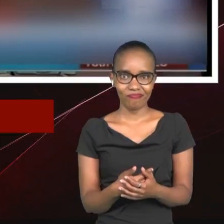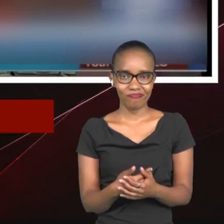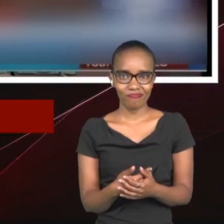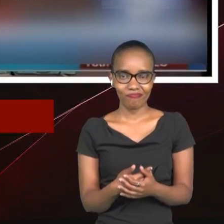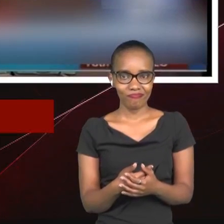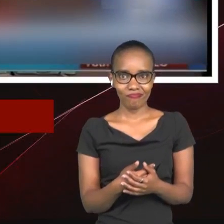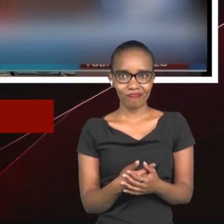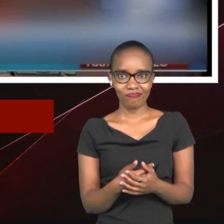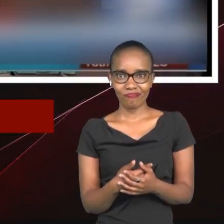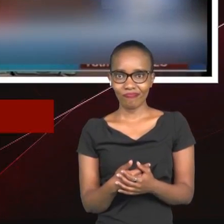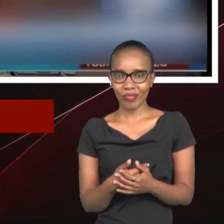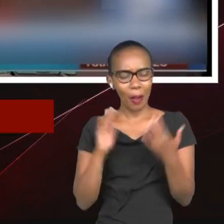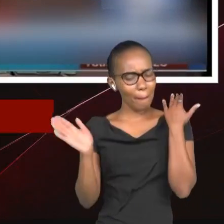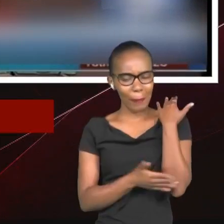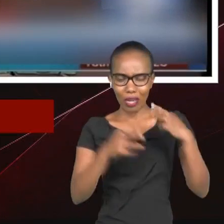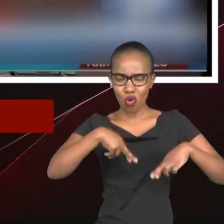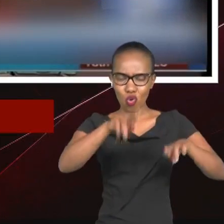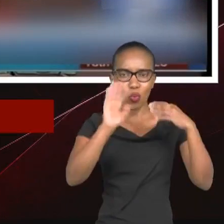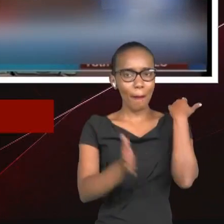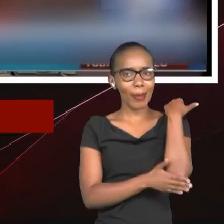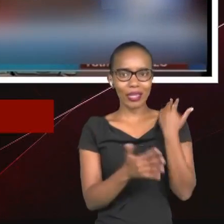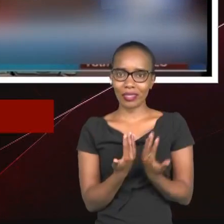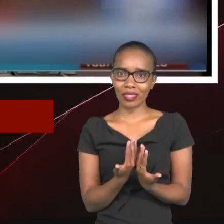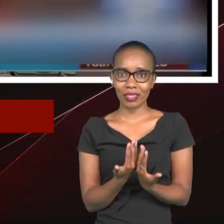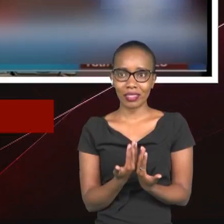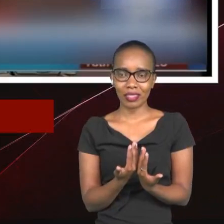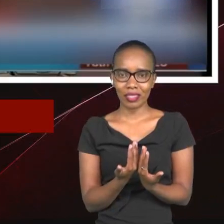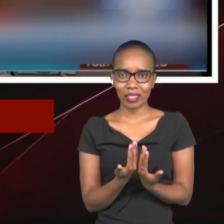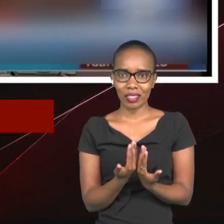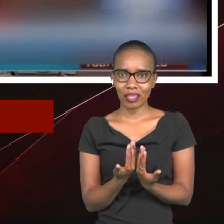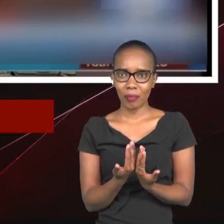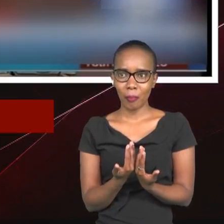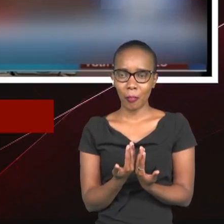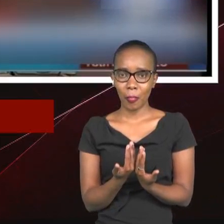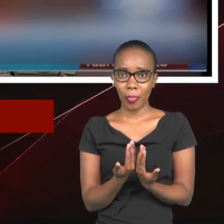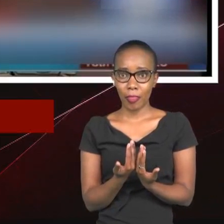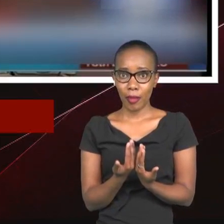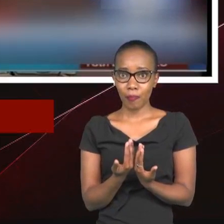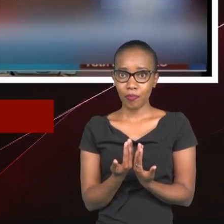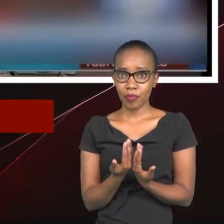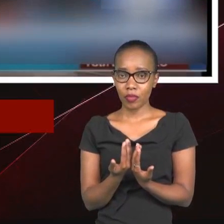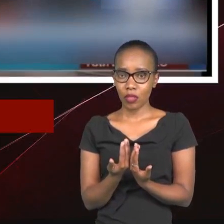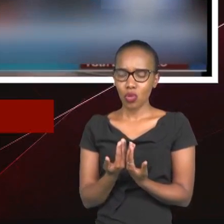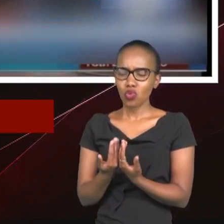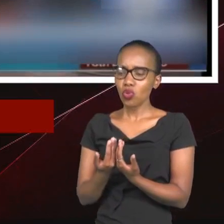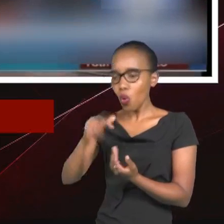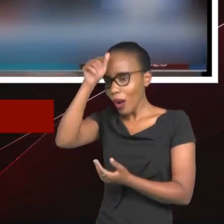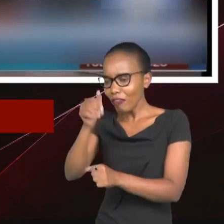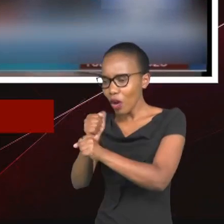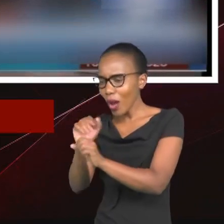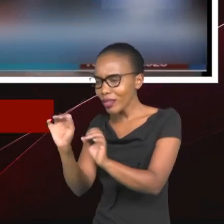were hit by bomb. For surely, yes. Compared to Kidero's tenure, Sonko did nothing. And I can tell you for